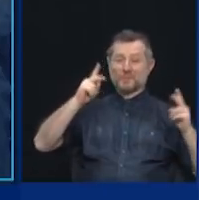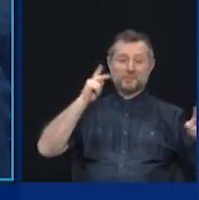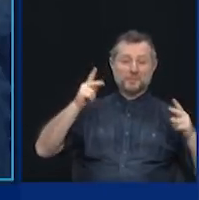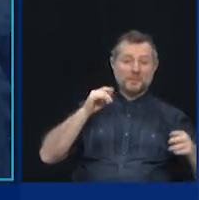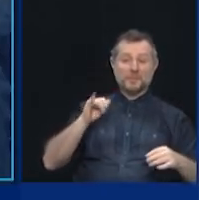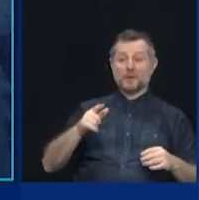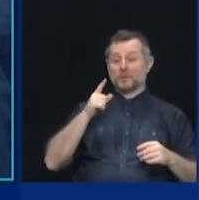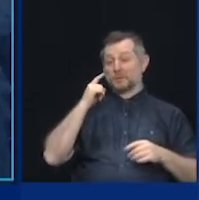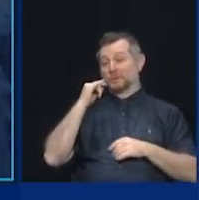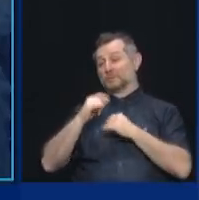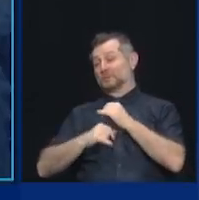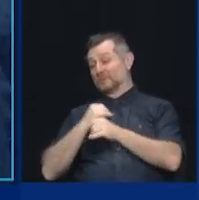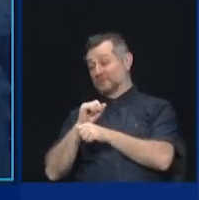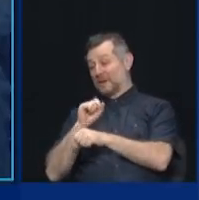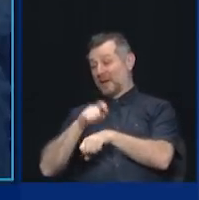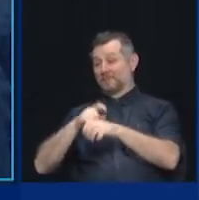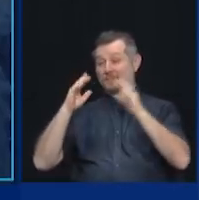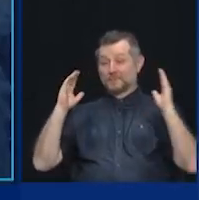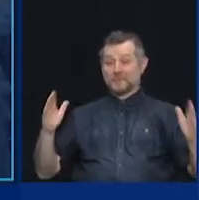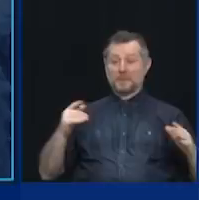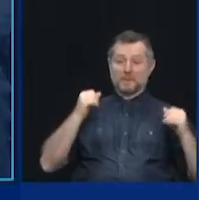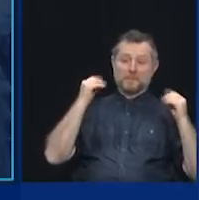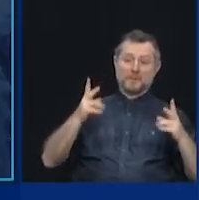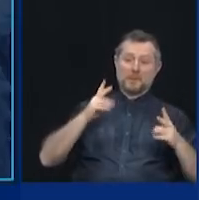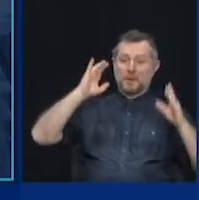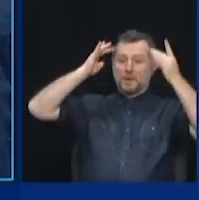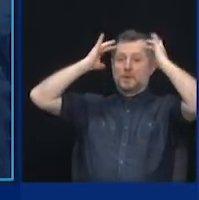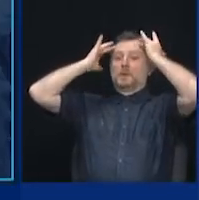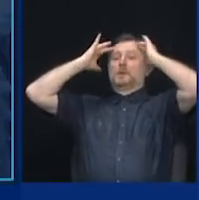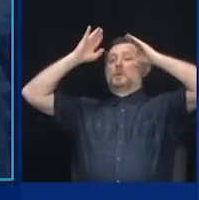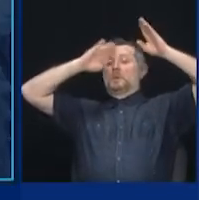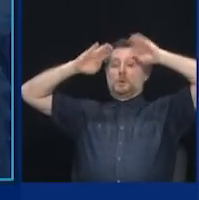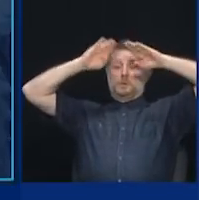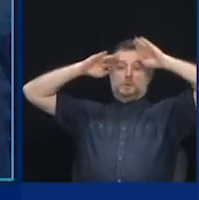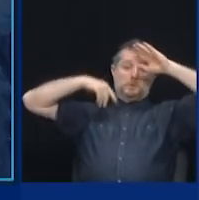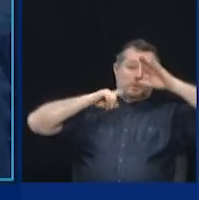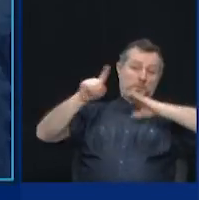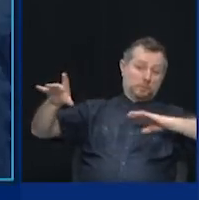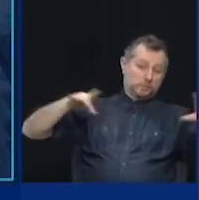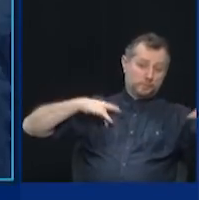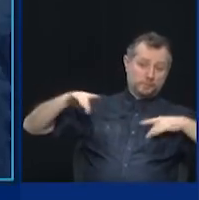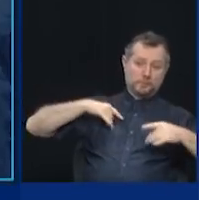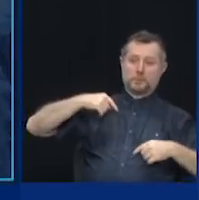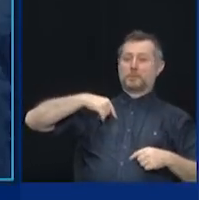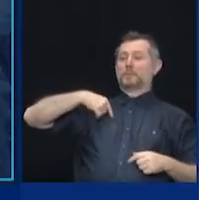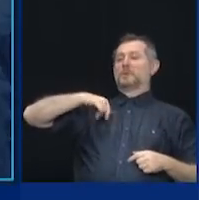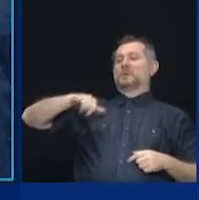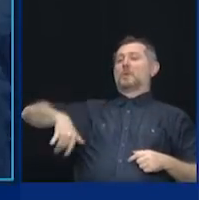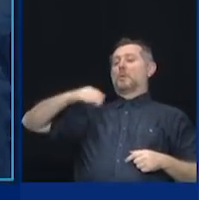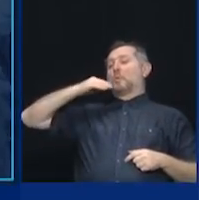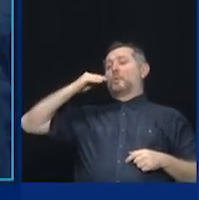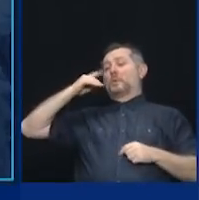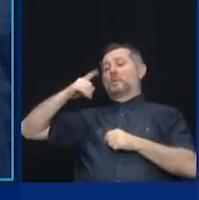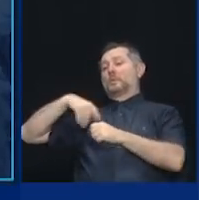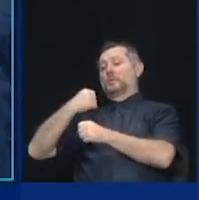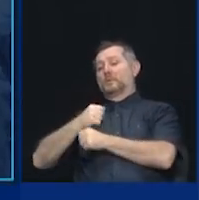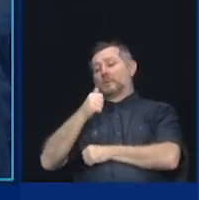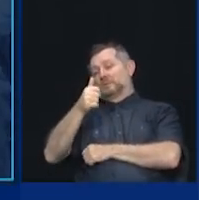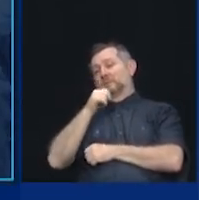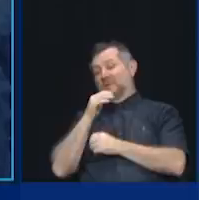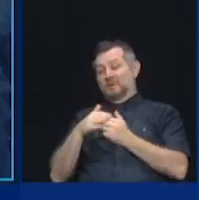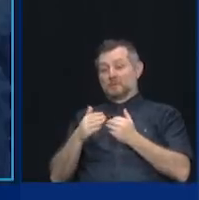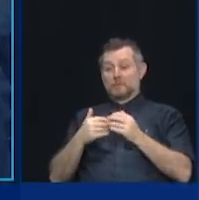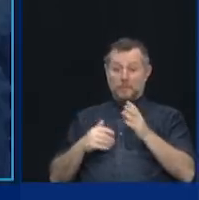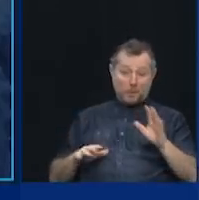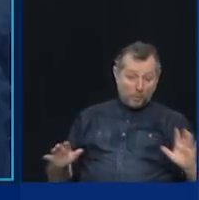and chaos. Yeah, for the people who stay home, they say, oh, it was very hard to stay home. Forget you, it was hard to stay